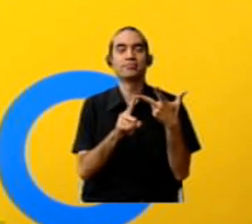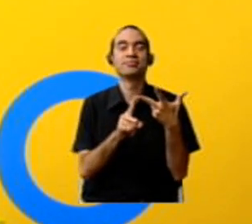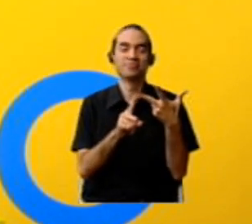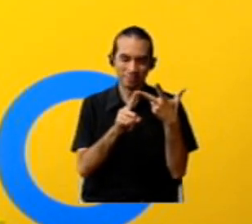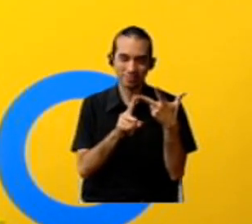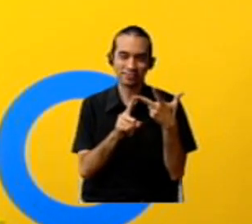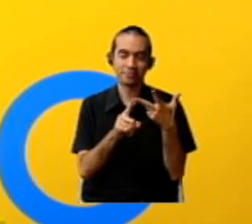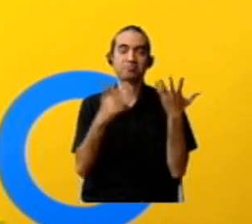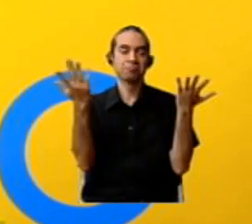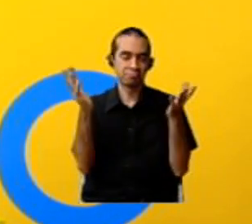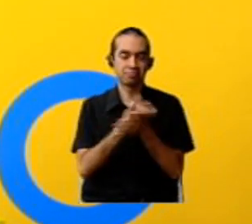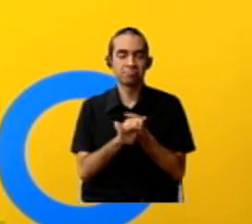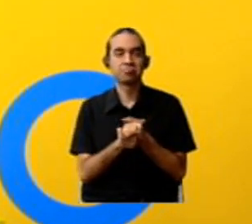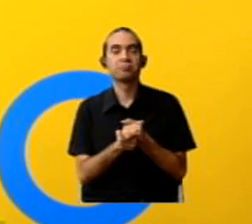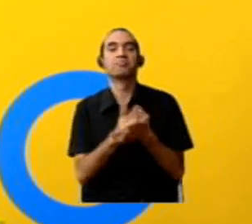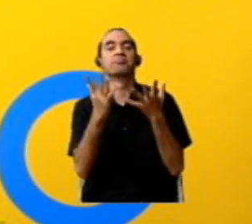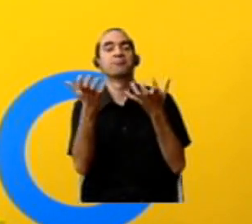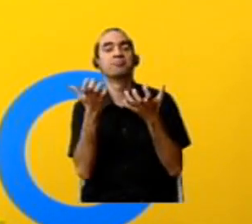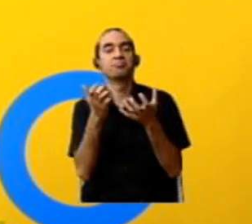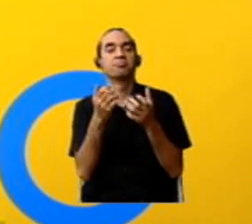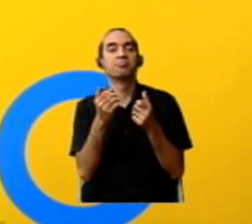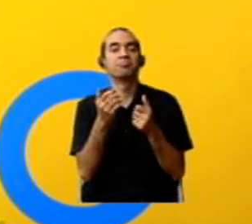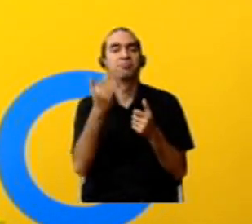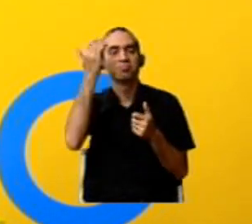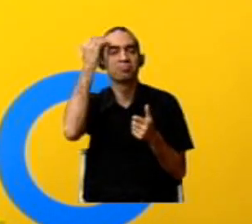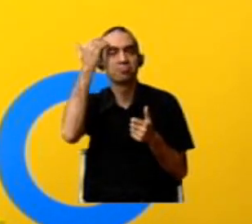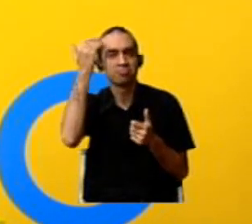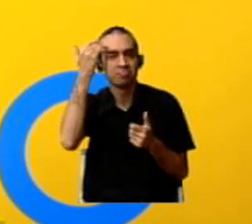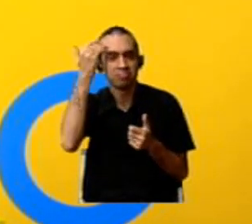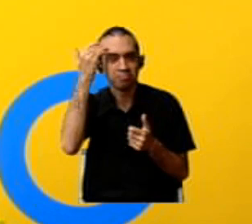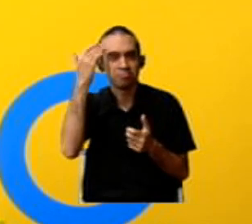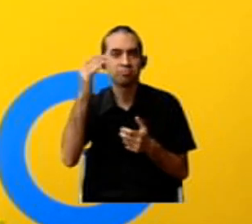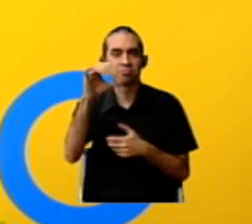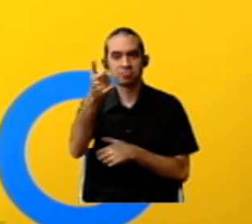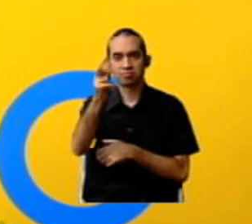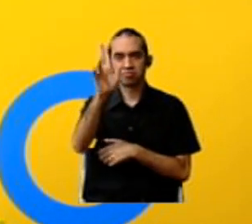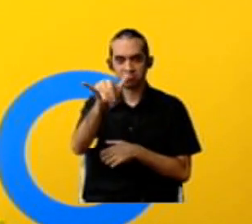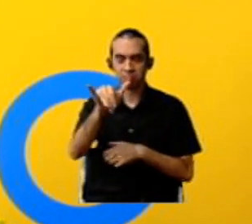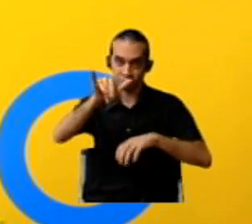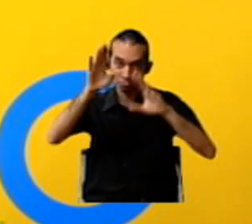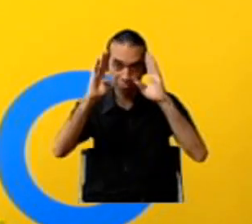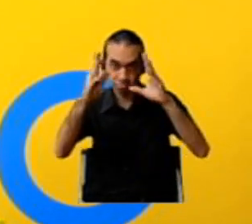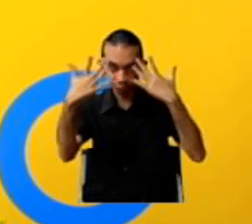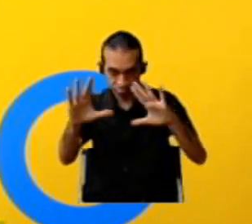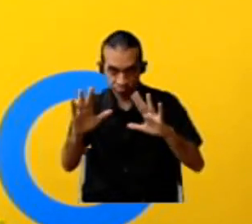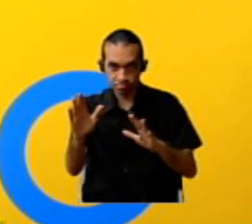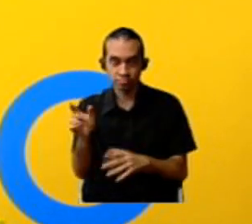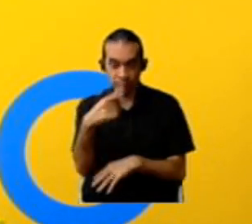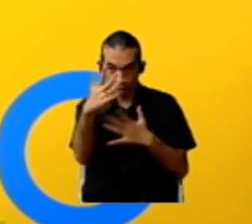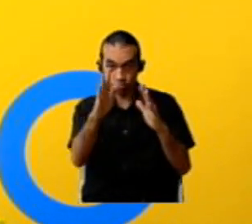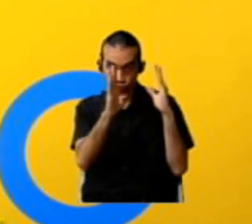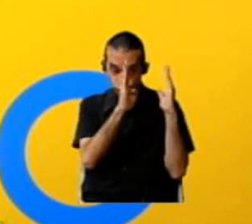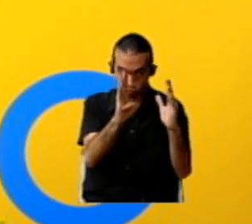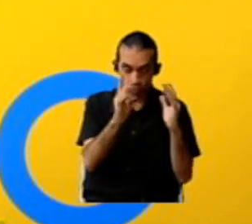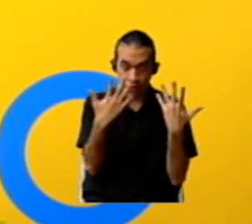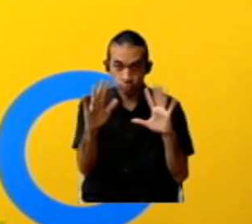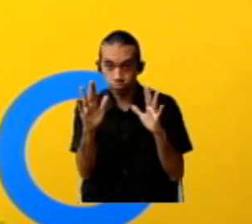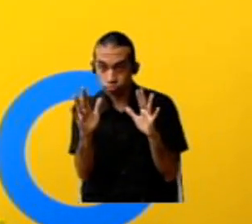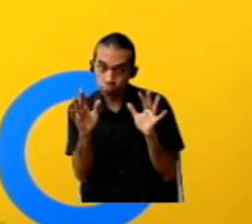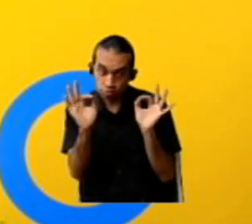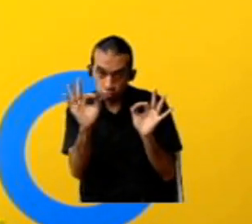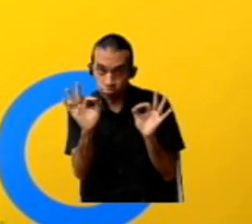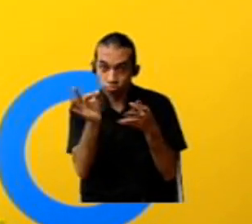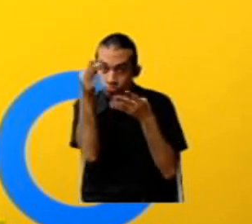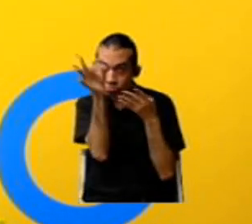Okay, now I want to know if Charlie paid attention and if you paid attention at home.